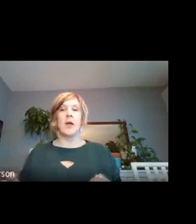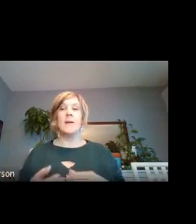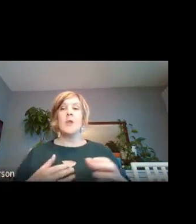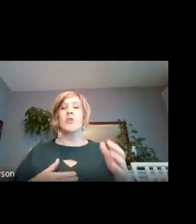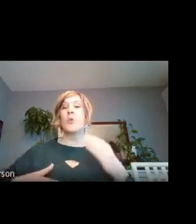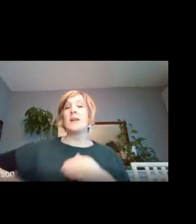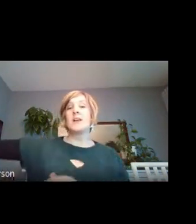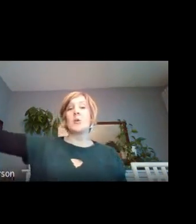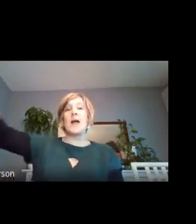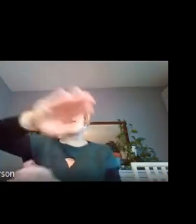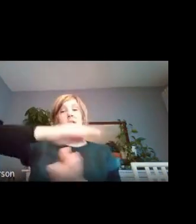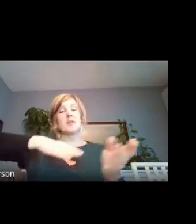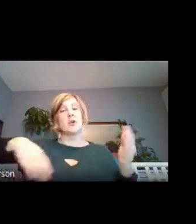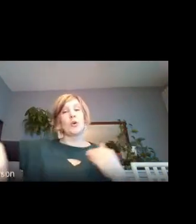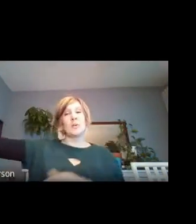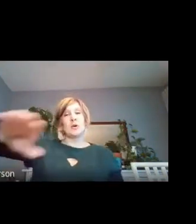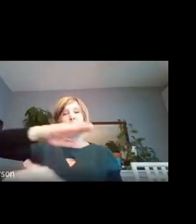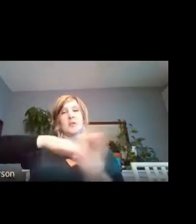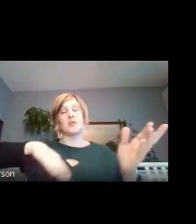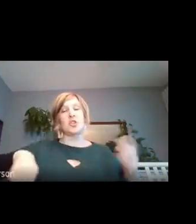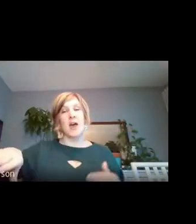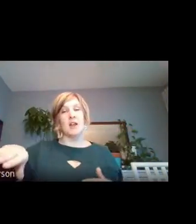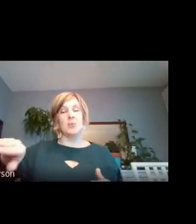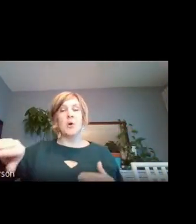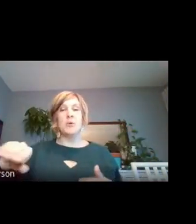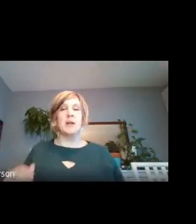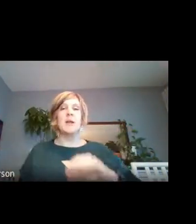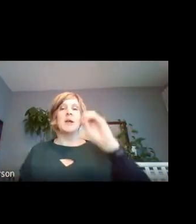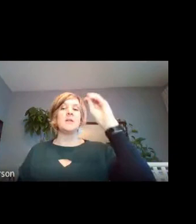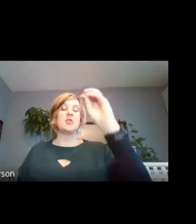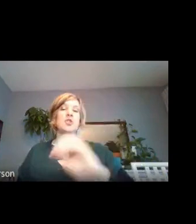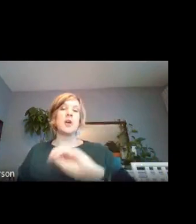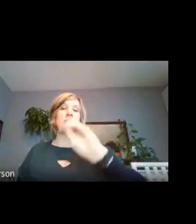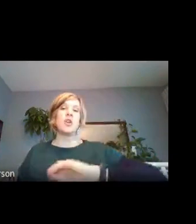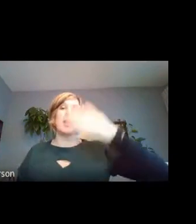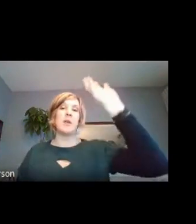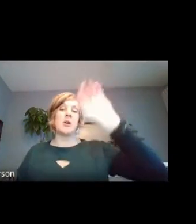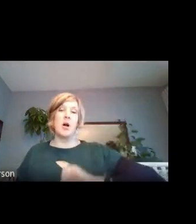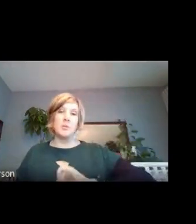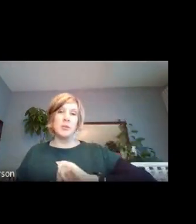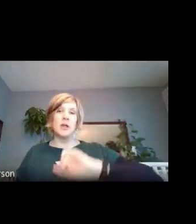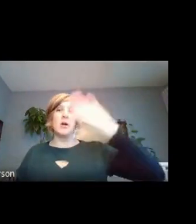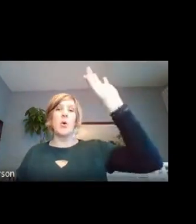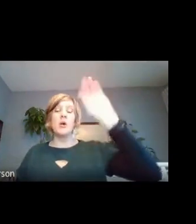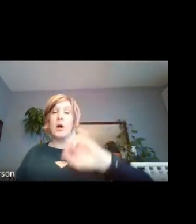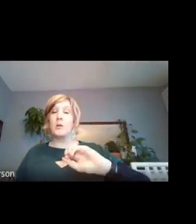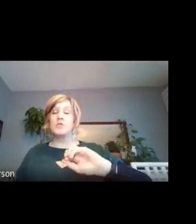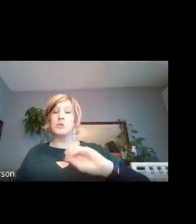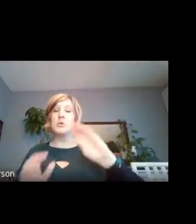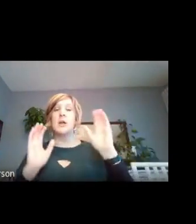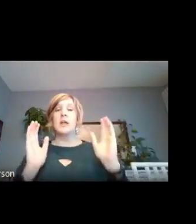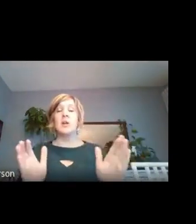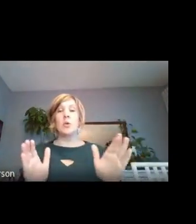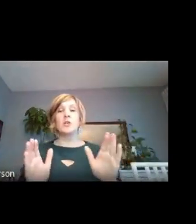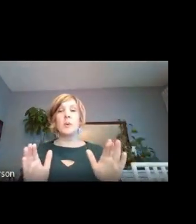okay the way to get around this if you're worried about kids using the chat appropriately is to share the jam in column three or in column